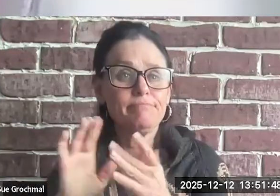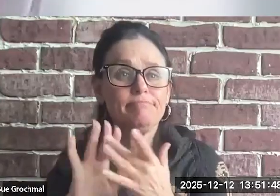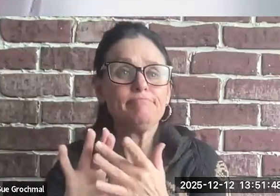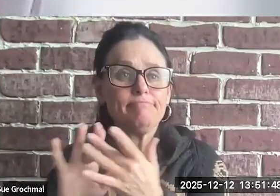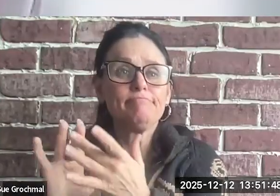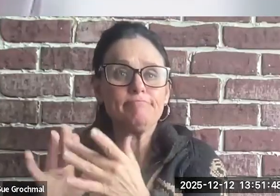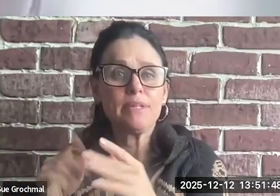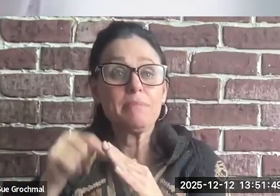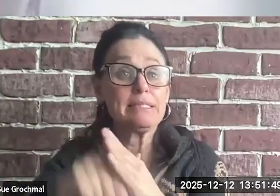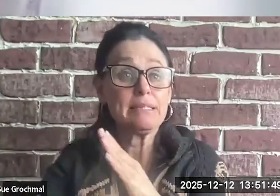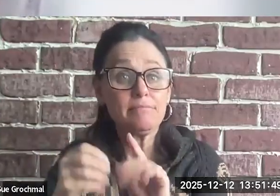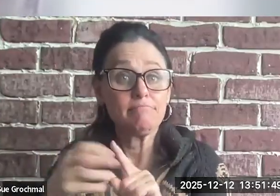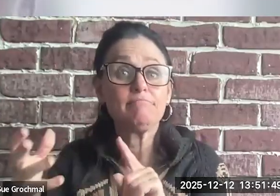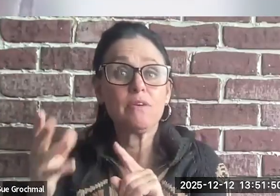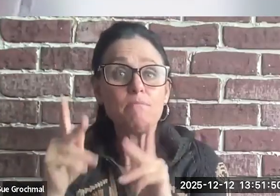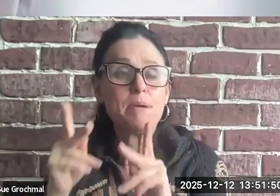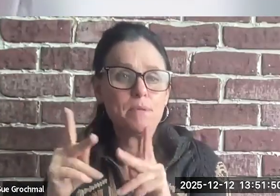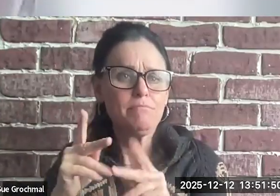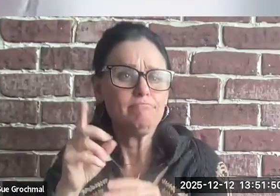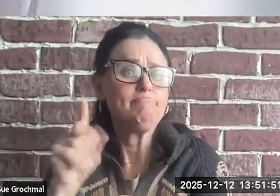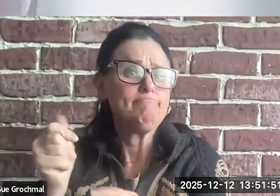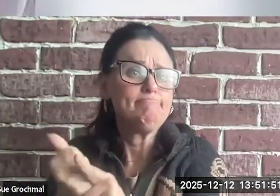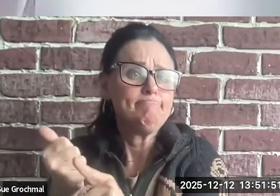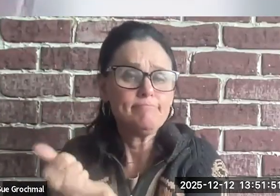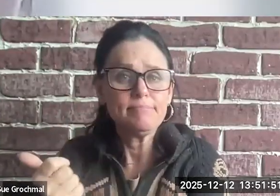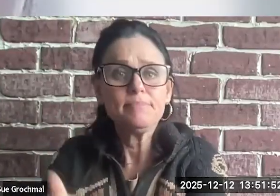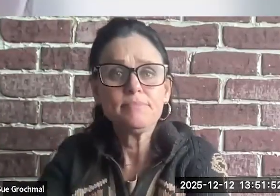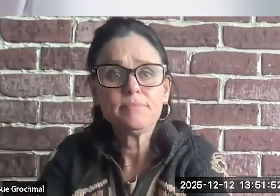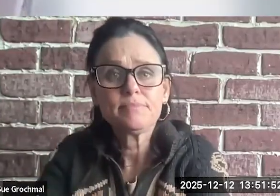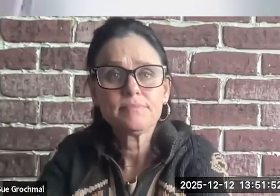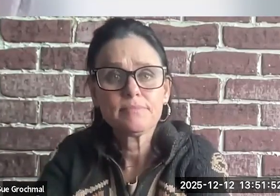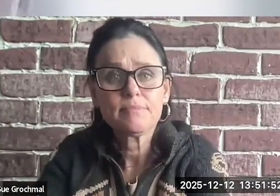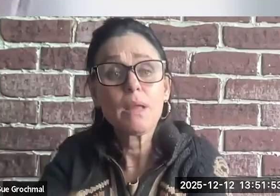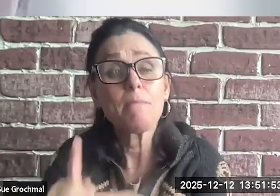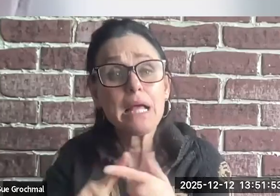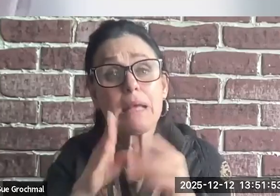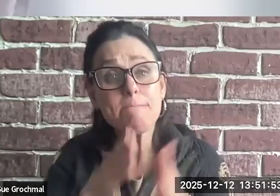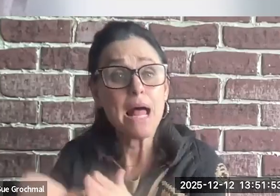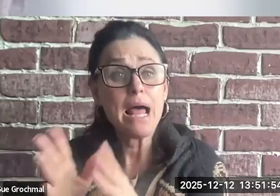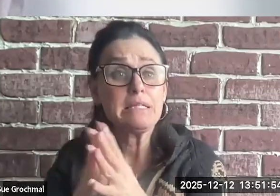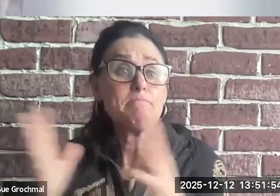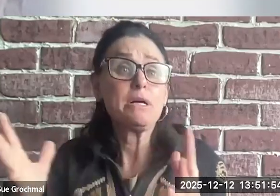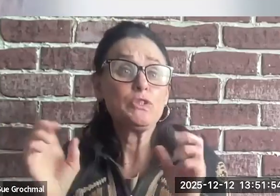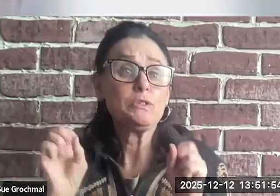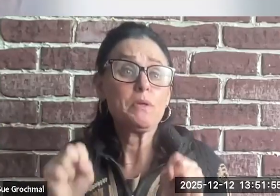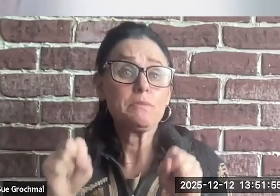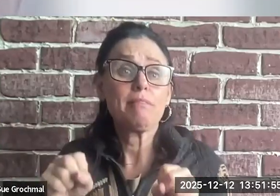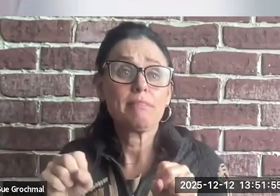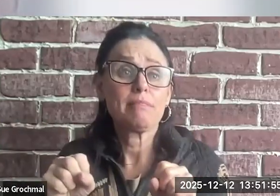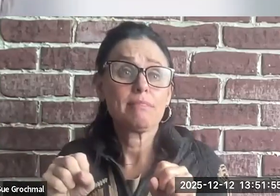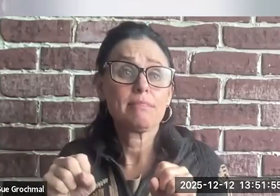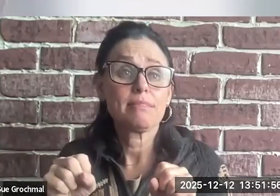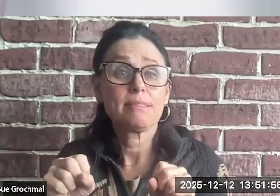detailed discussions with people with lived experience. But we also do plan to, as much as possible, make sure that